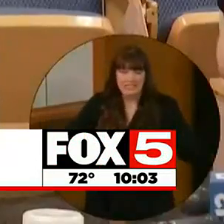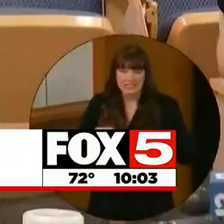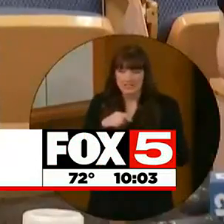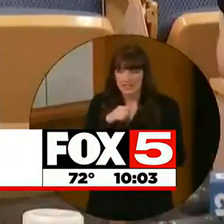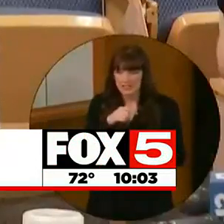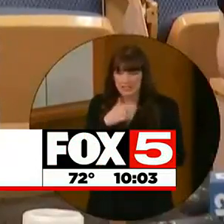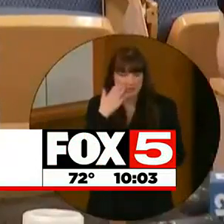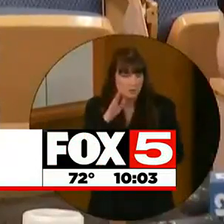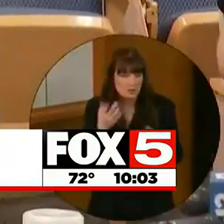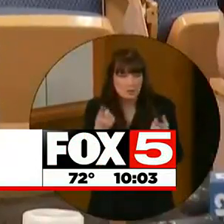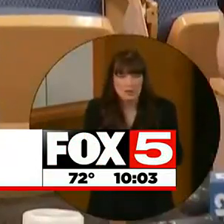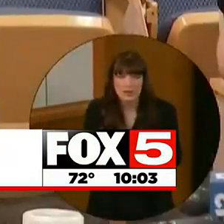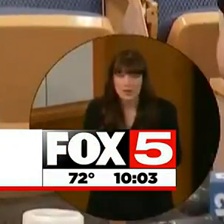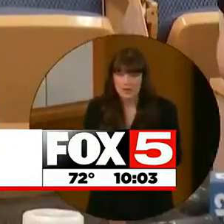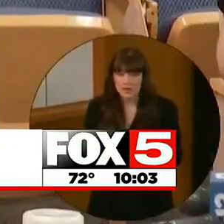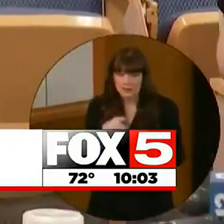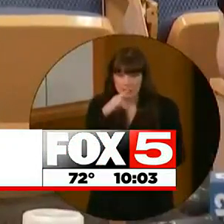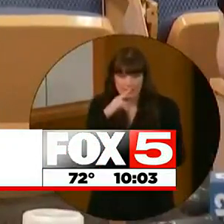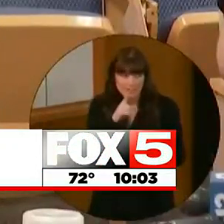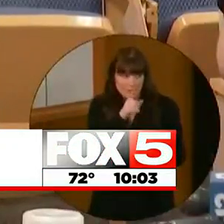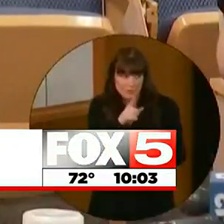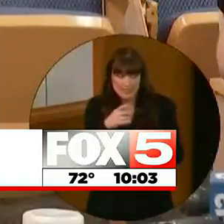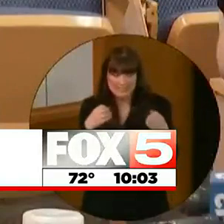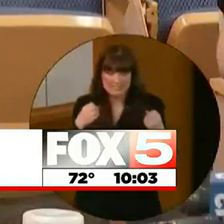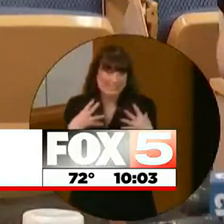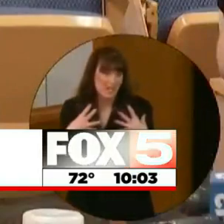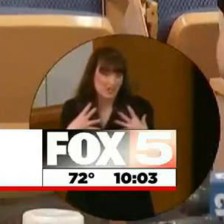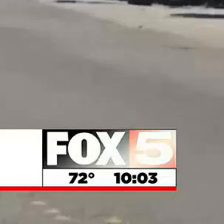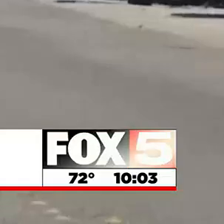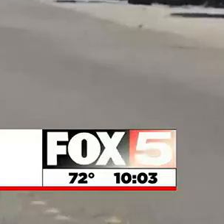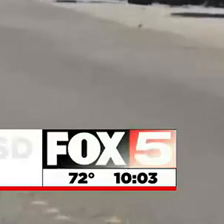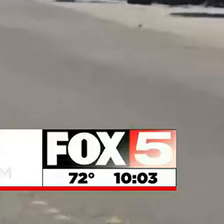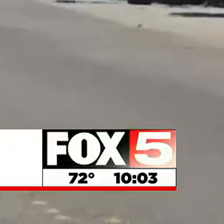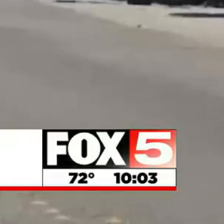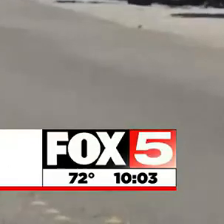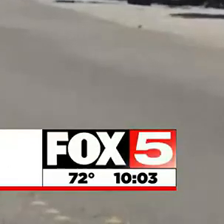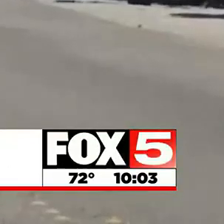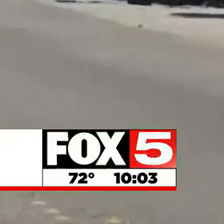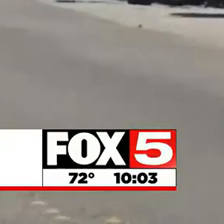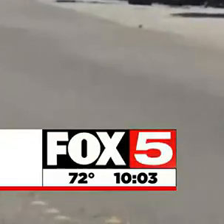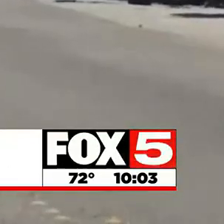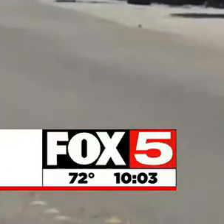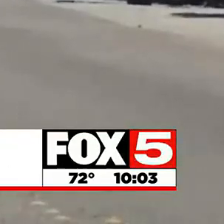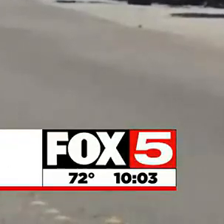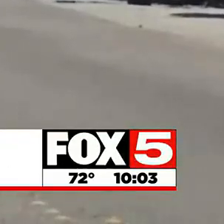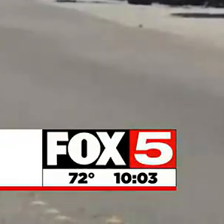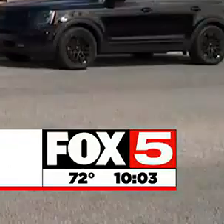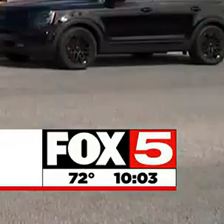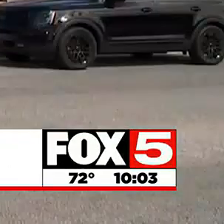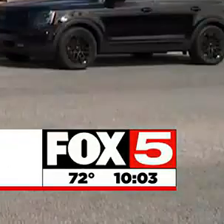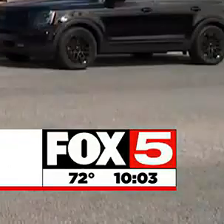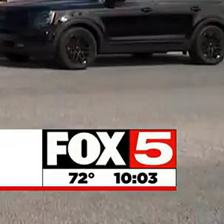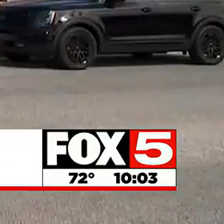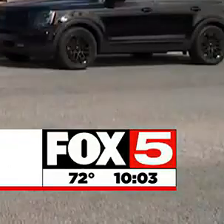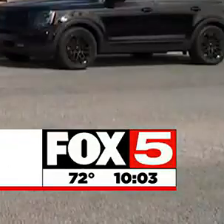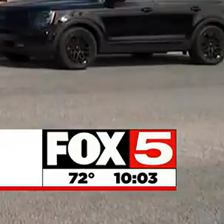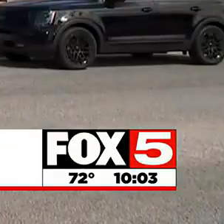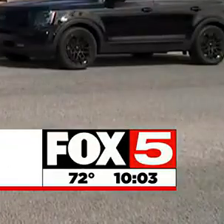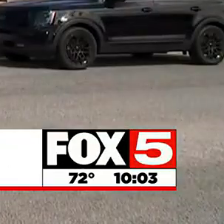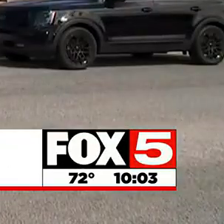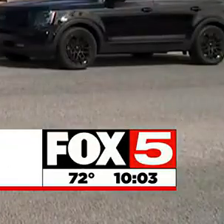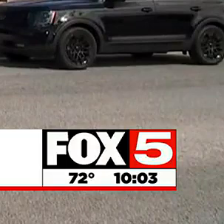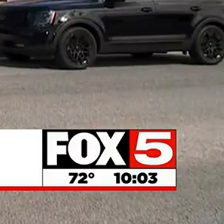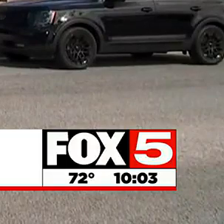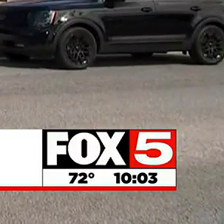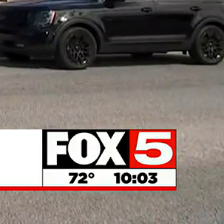are genuinely frightened about what awaits them each day. Lately, it has been a war zone, and the adults in charge